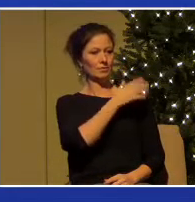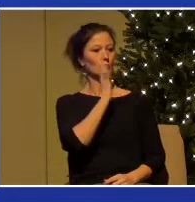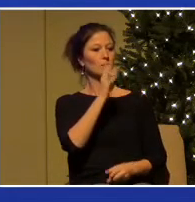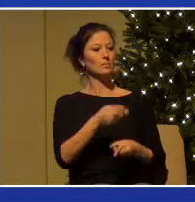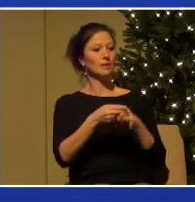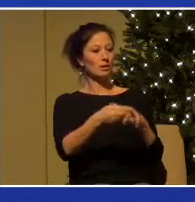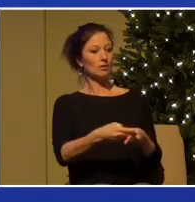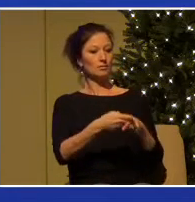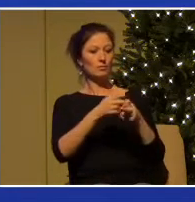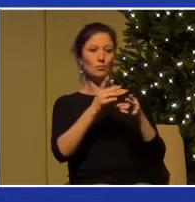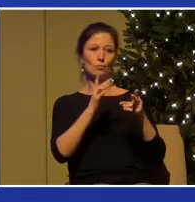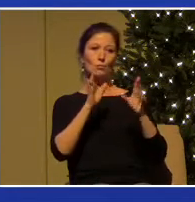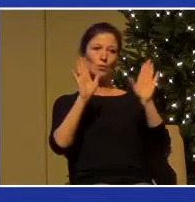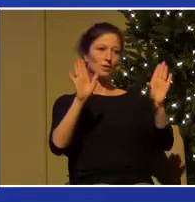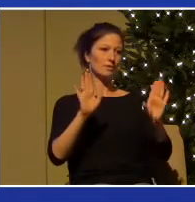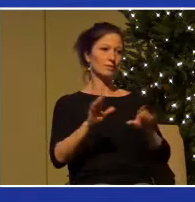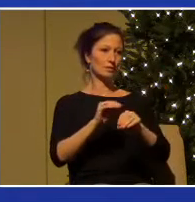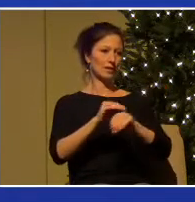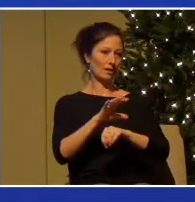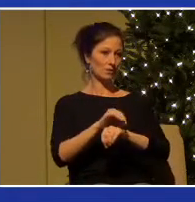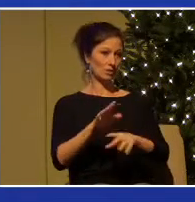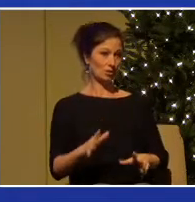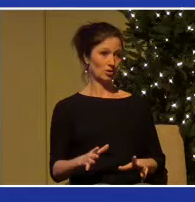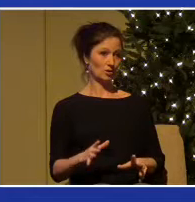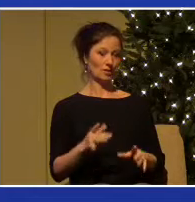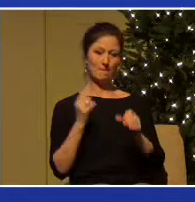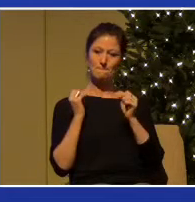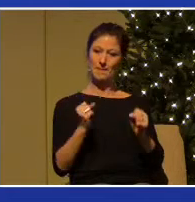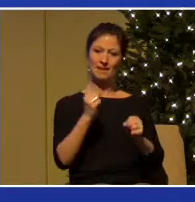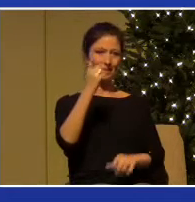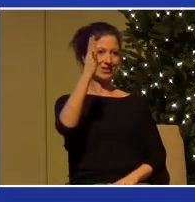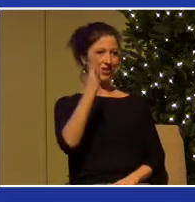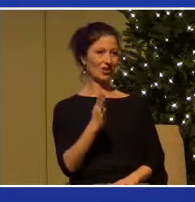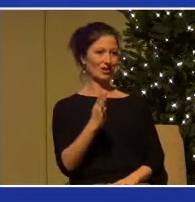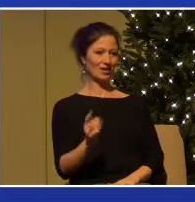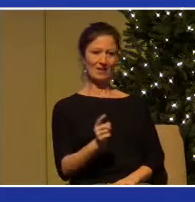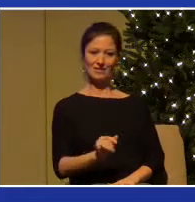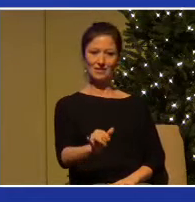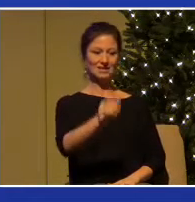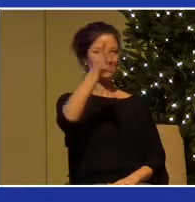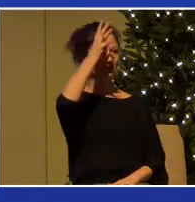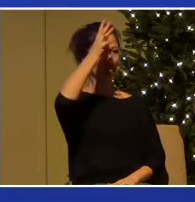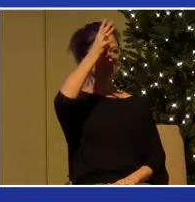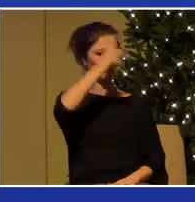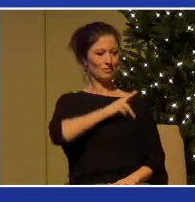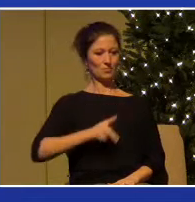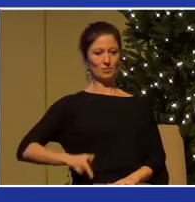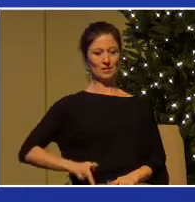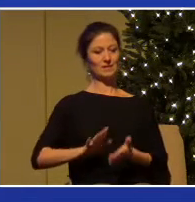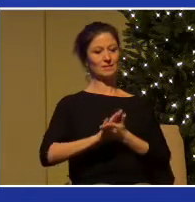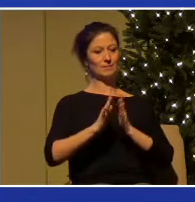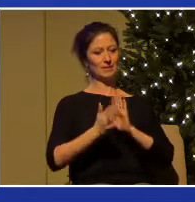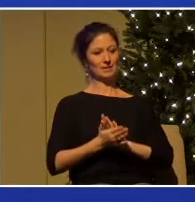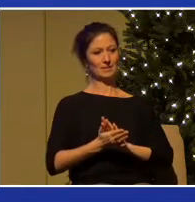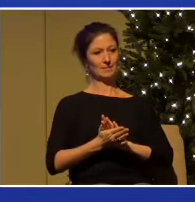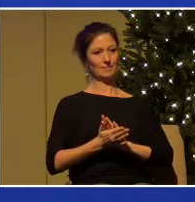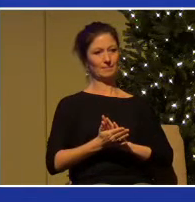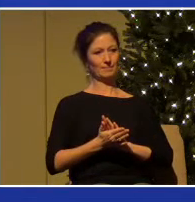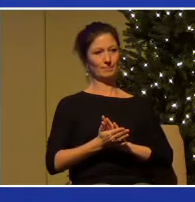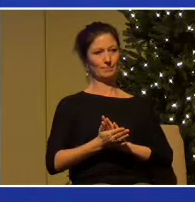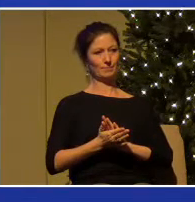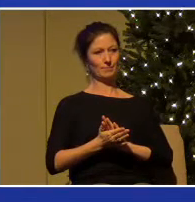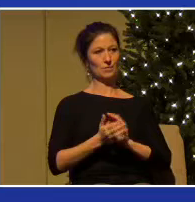God, Everlasting Father, Prince of Peace. Of the increase of his government and peace there will be